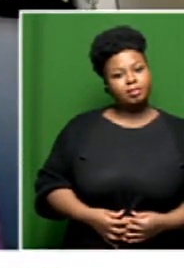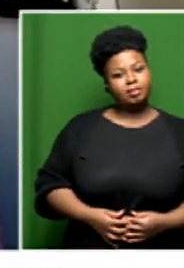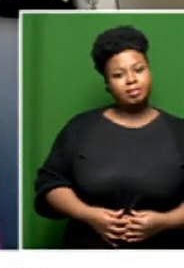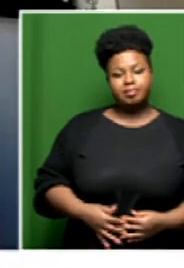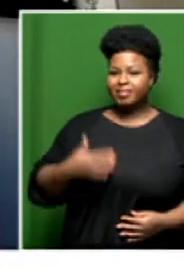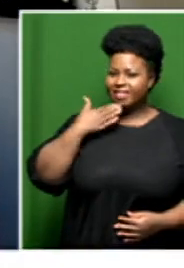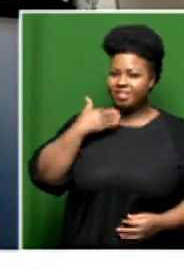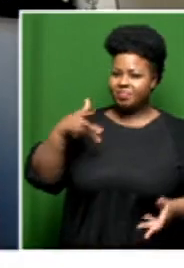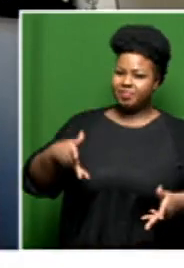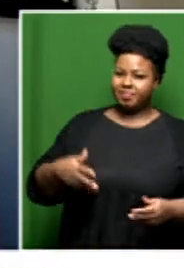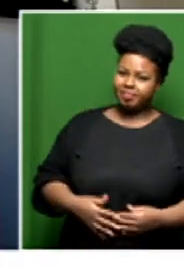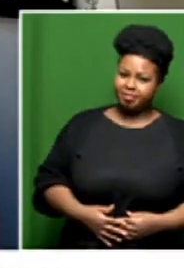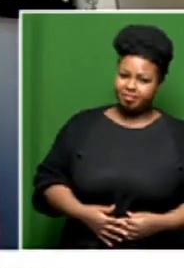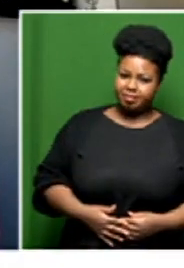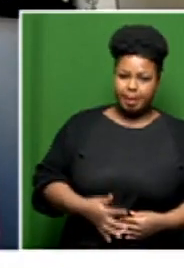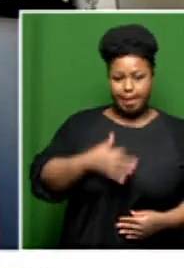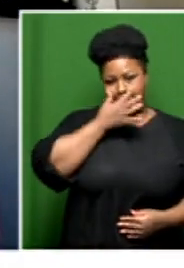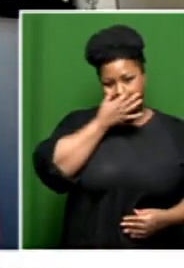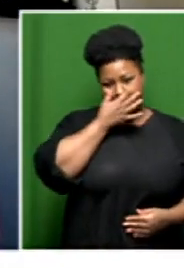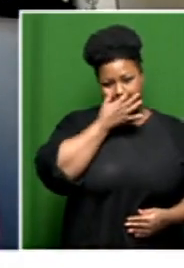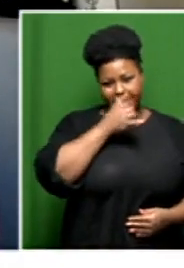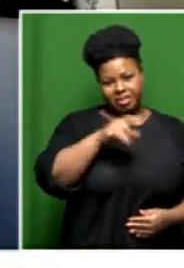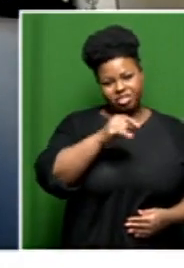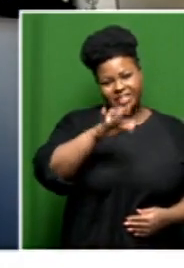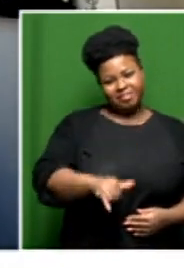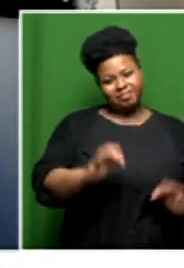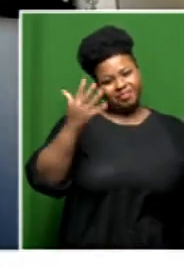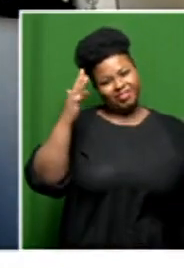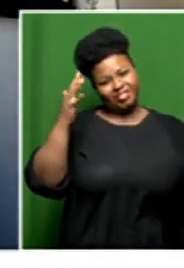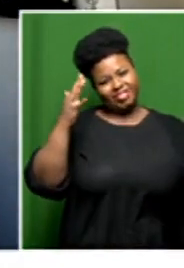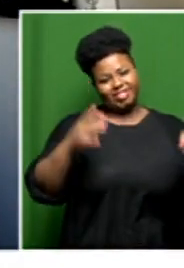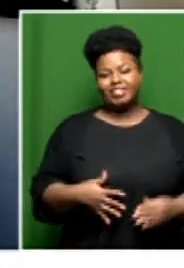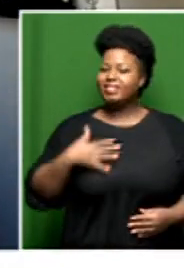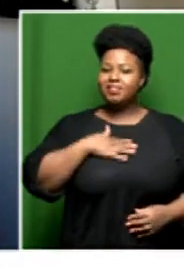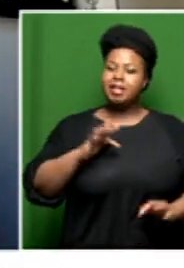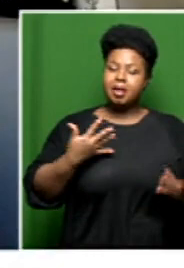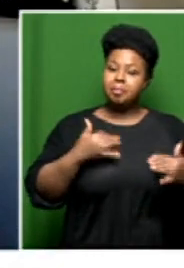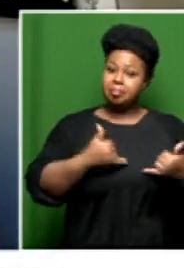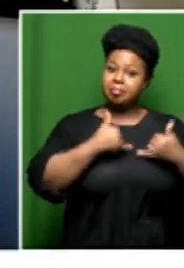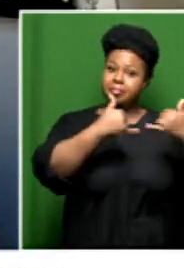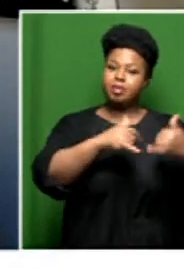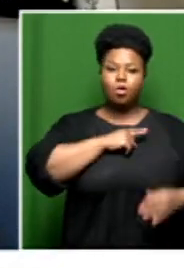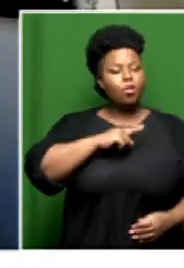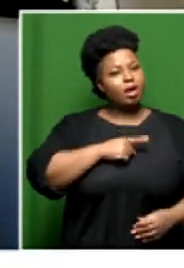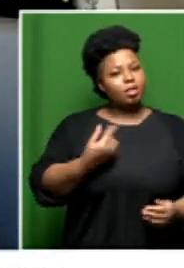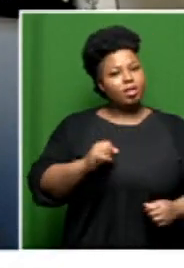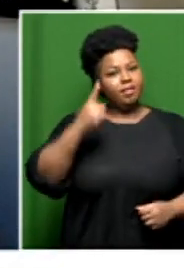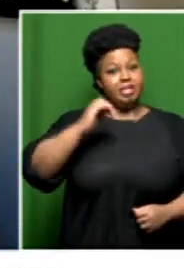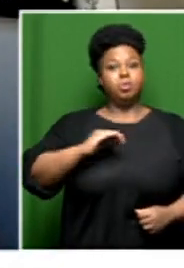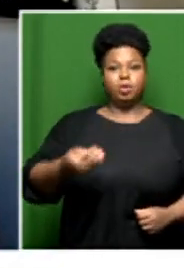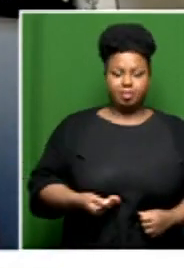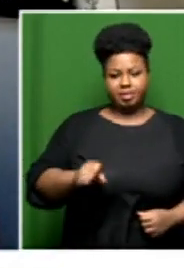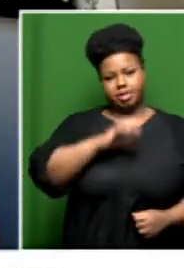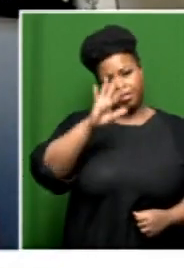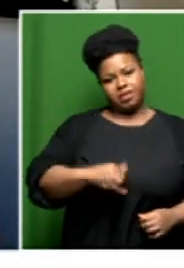Thank you for having me. First of all, Shanny, congratulations on the big win. I mean, how do you feel about this title, especially because you are the first female